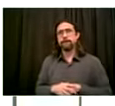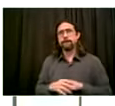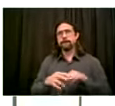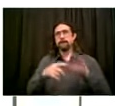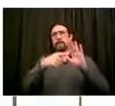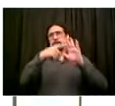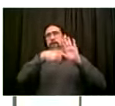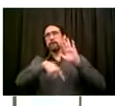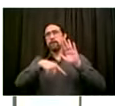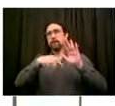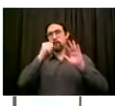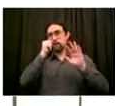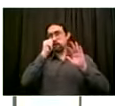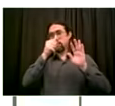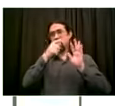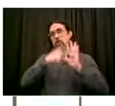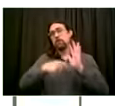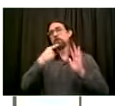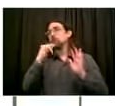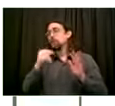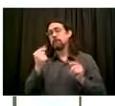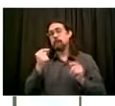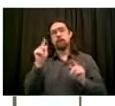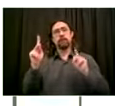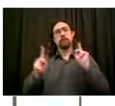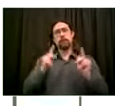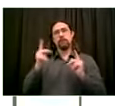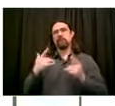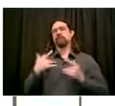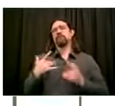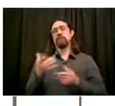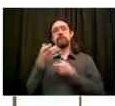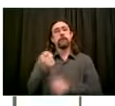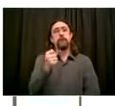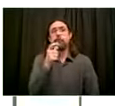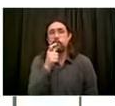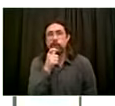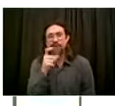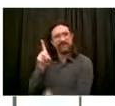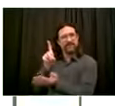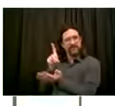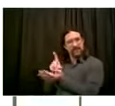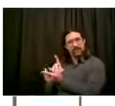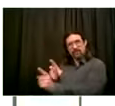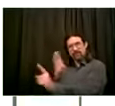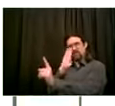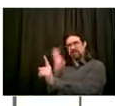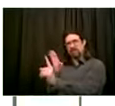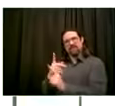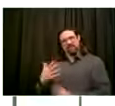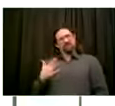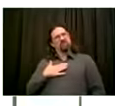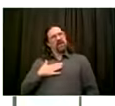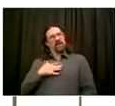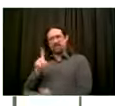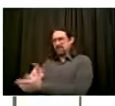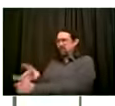no substitute for the relationships that are developed with one's patients, going through thick and thin with